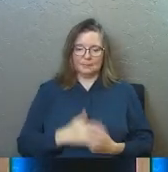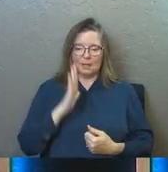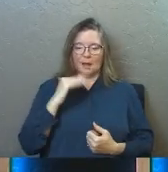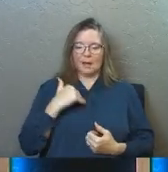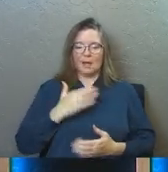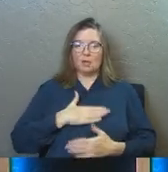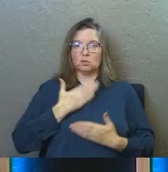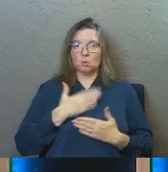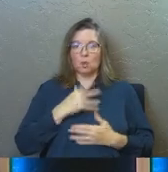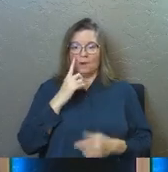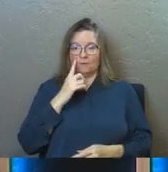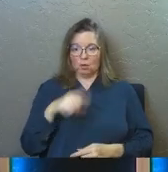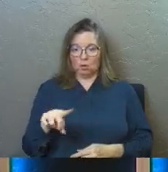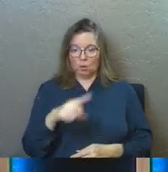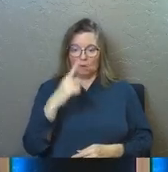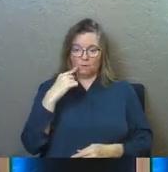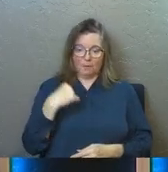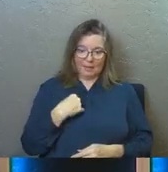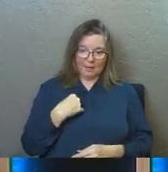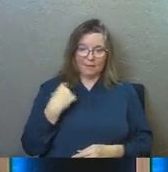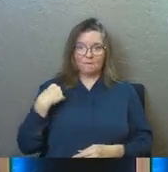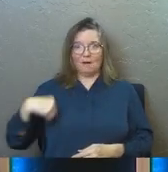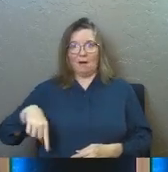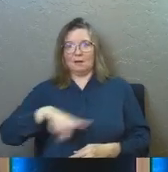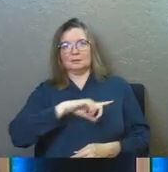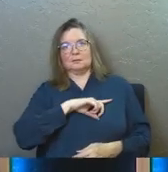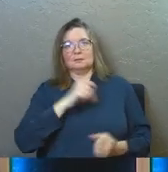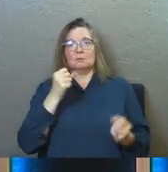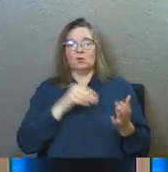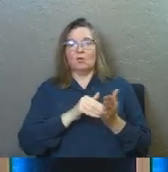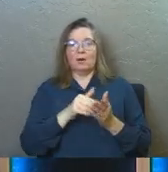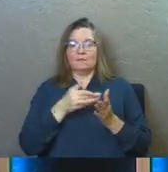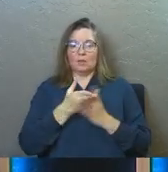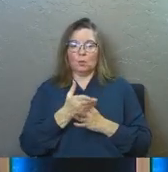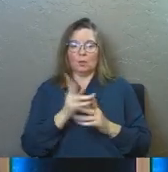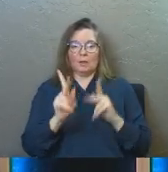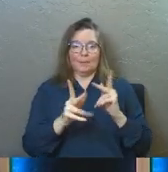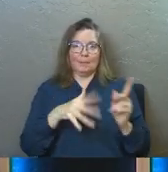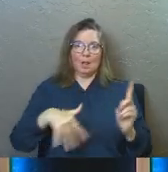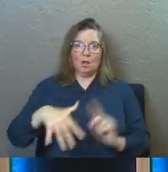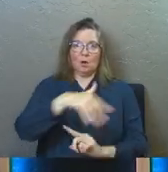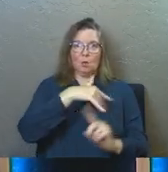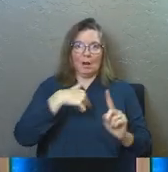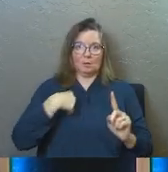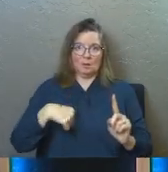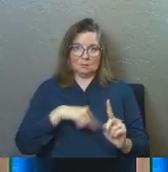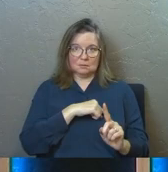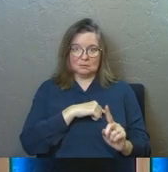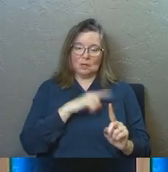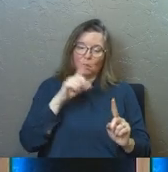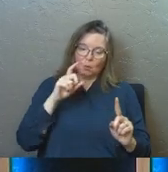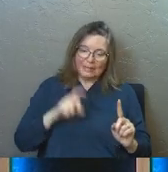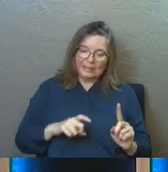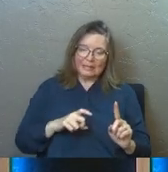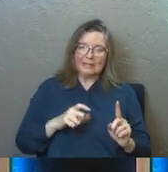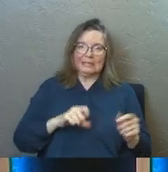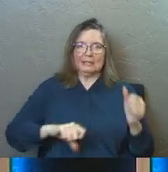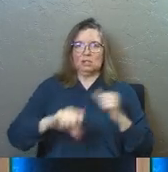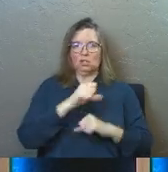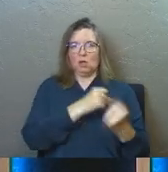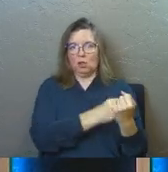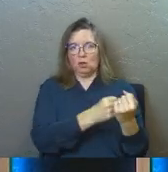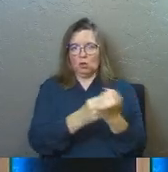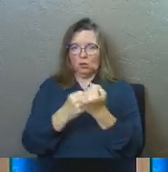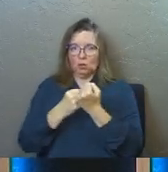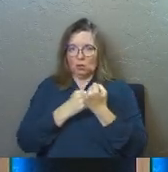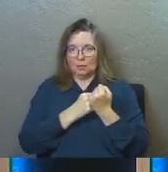God has joy for you, for me, for us. And oftentimes he gives it through those around us. We need each other. We